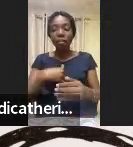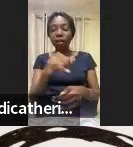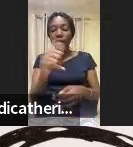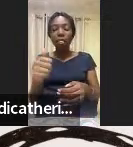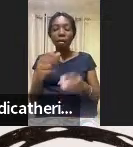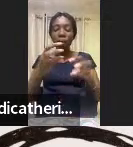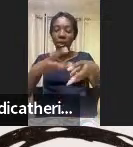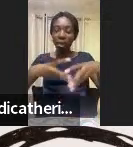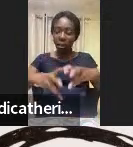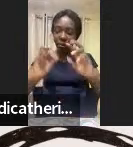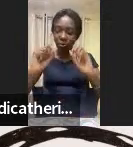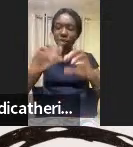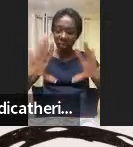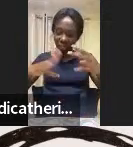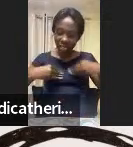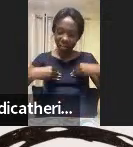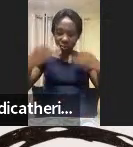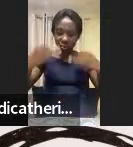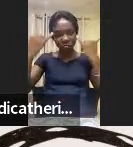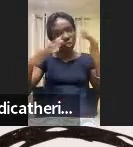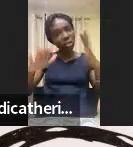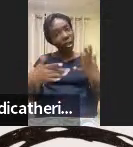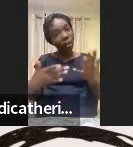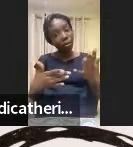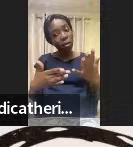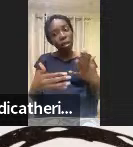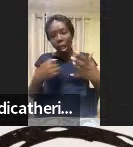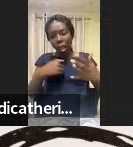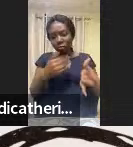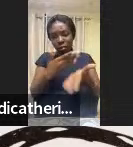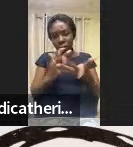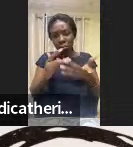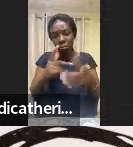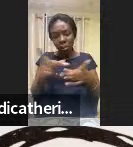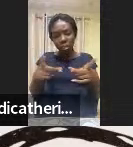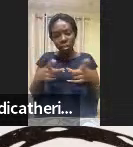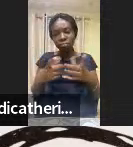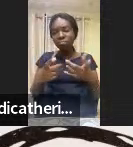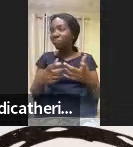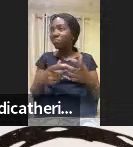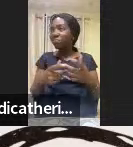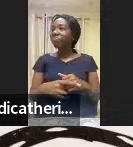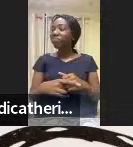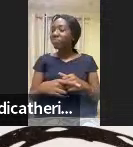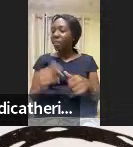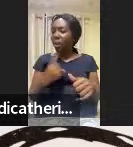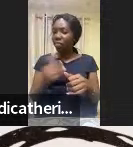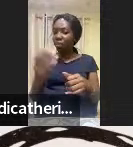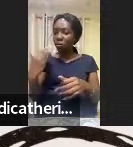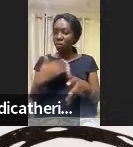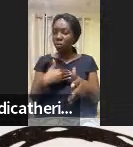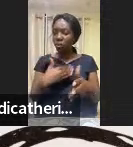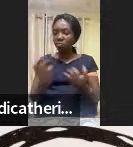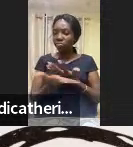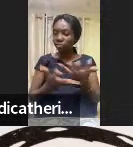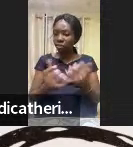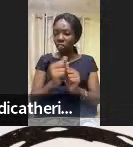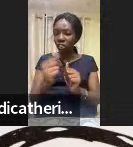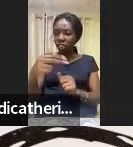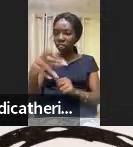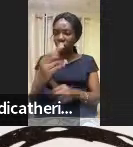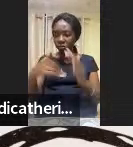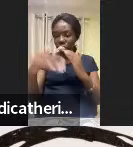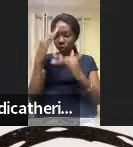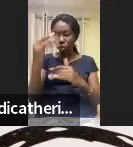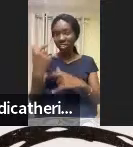innovation, especially in places where you're not allowed to? I was interacting with the HR professional yesterday who told me